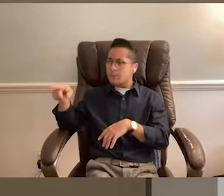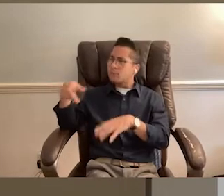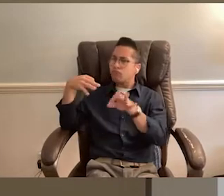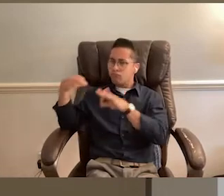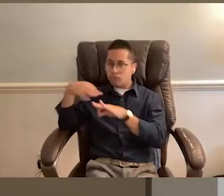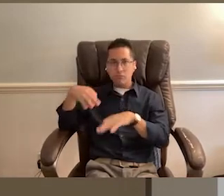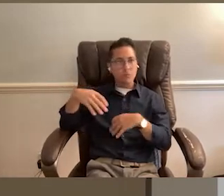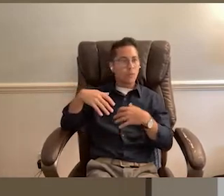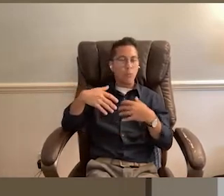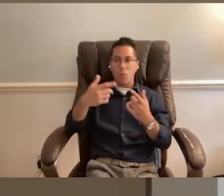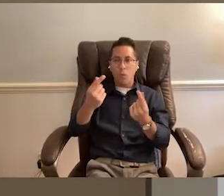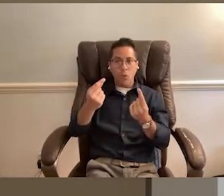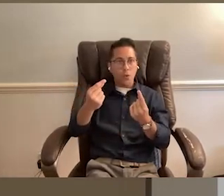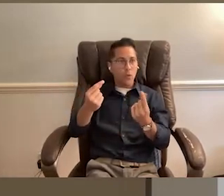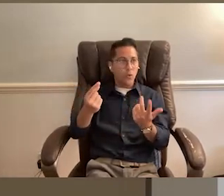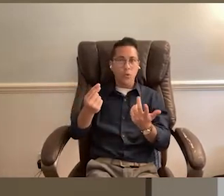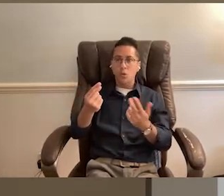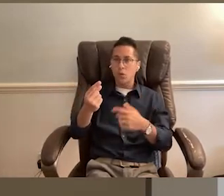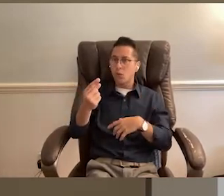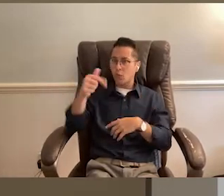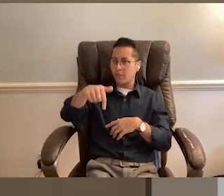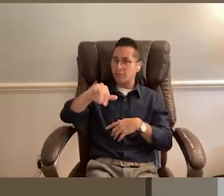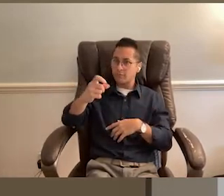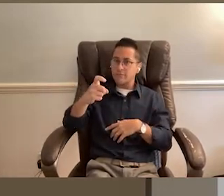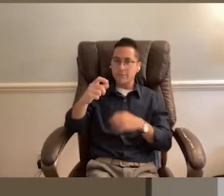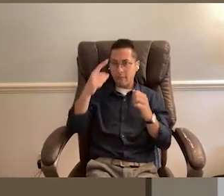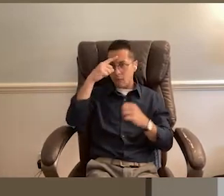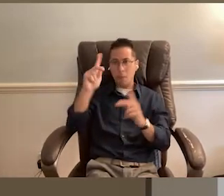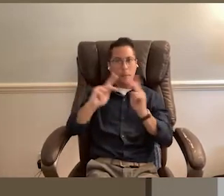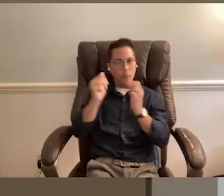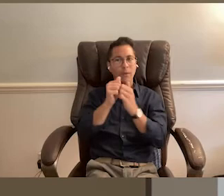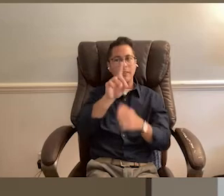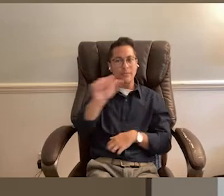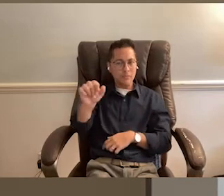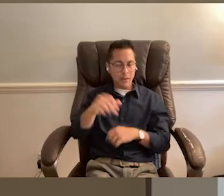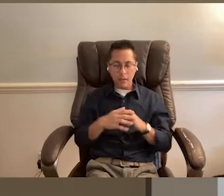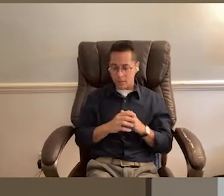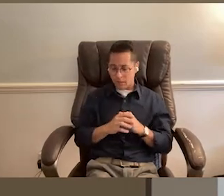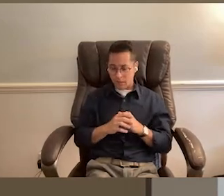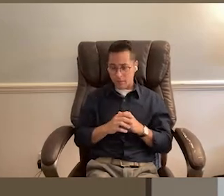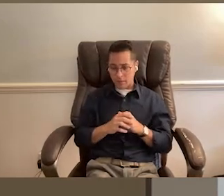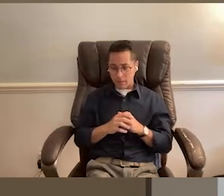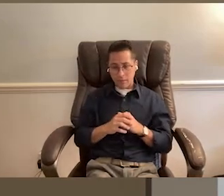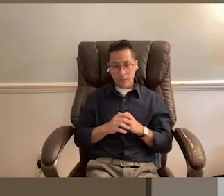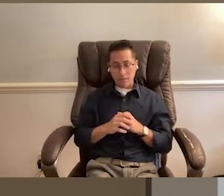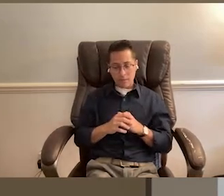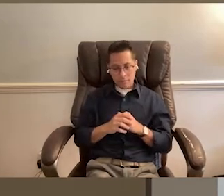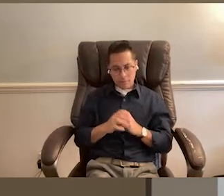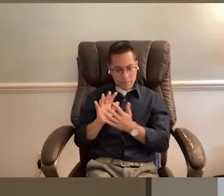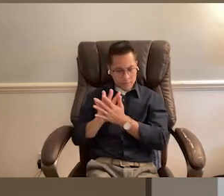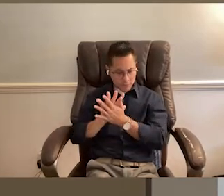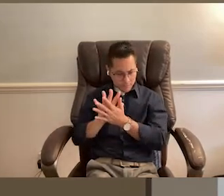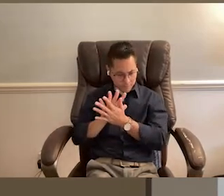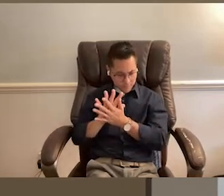do stuff, make connections, go network. There are also workshops on campus that you enact posts, and then some that we have